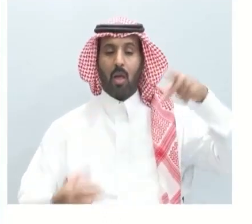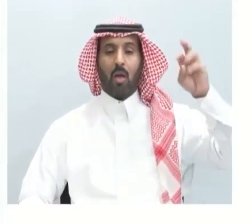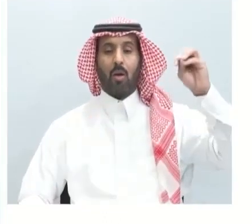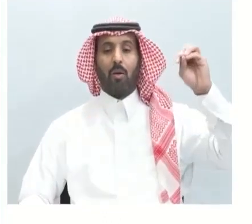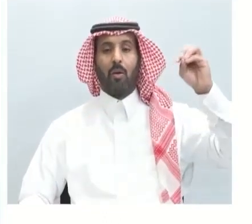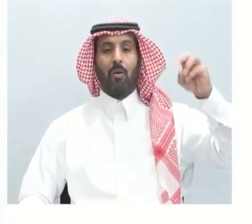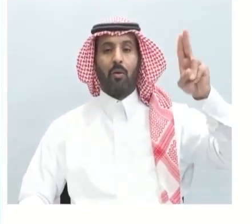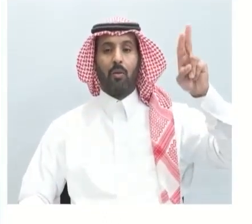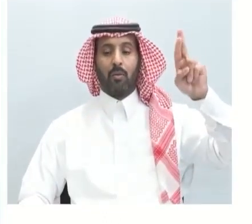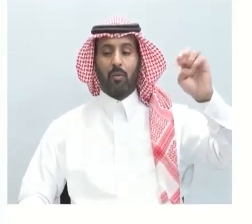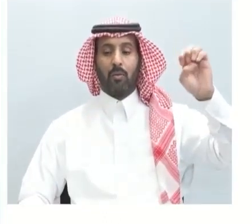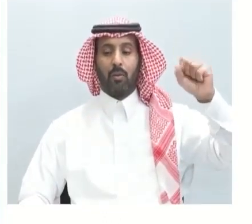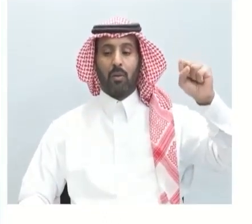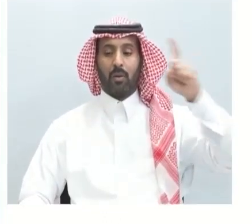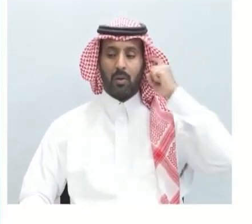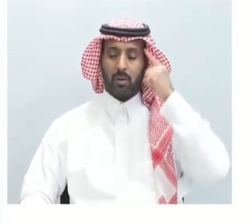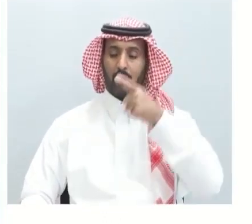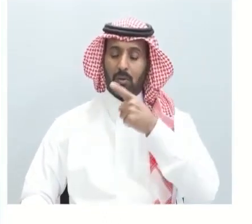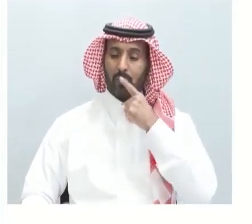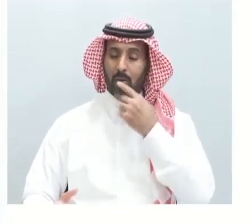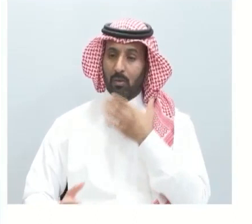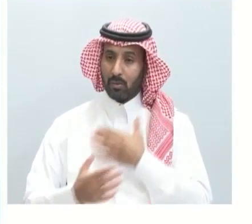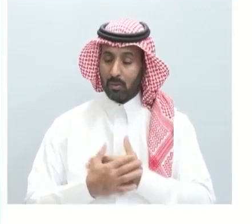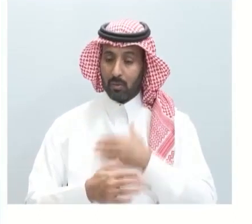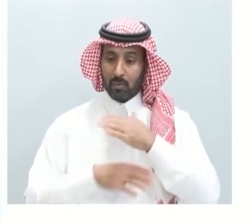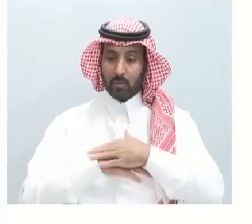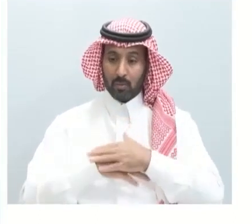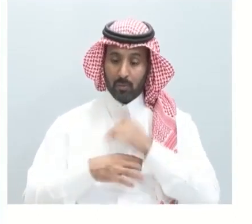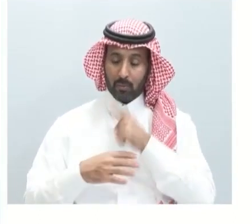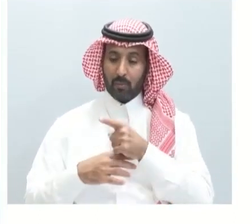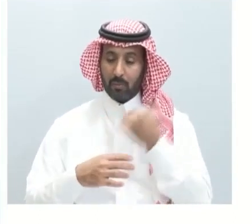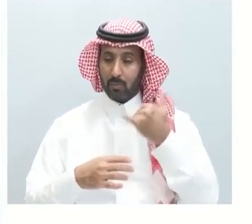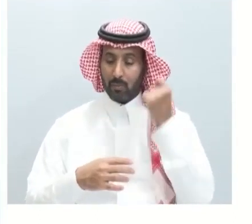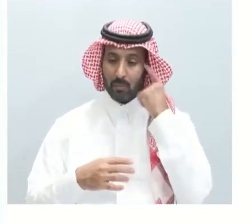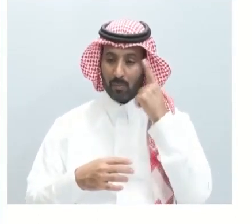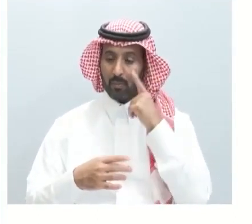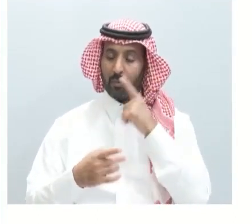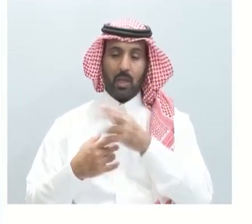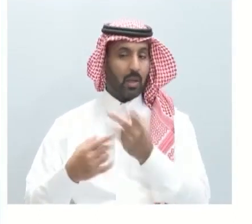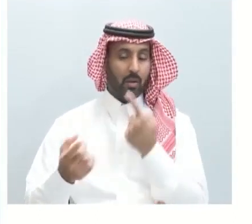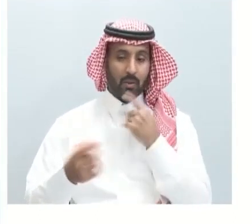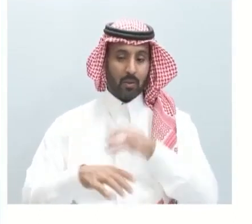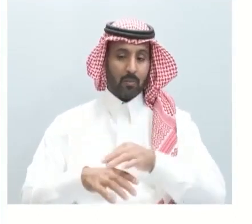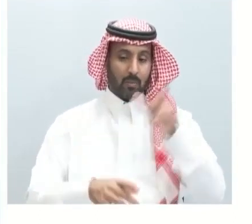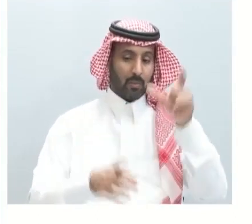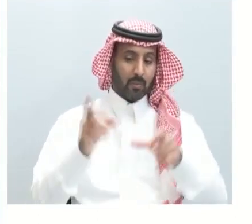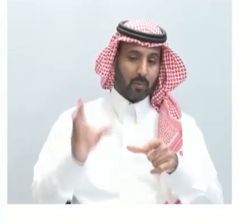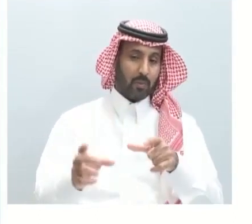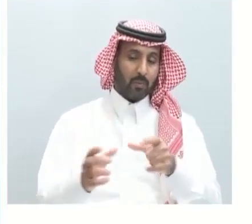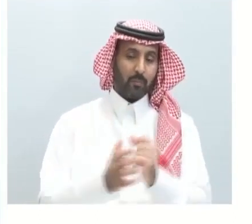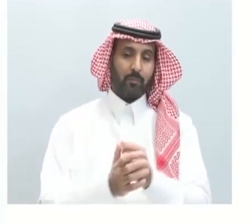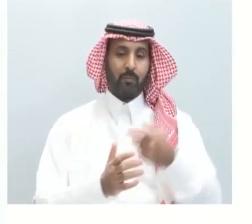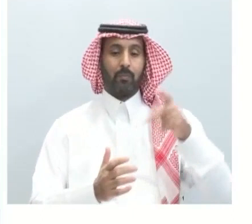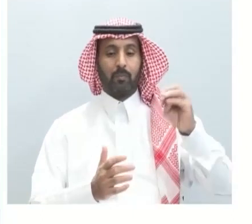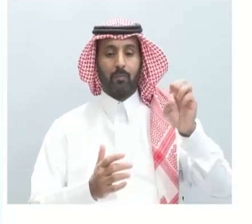the title of course to understand the perspective of Korean people it is important to understand their customs and gestures what